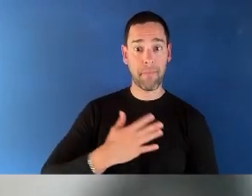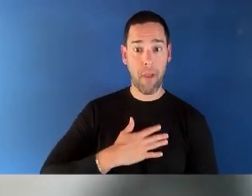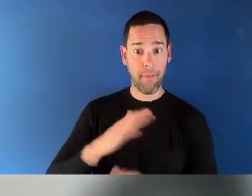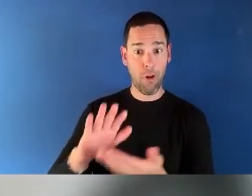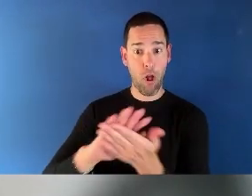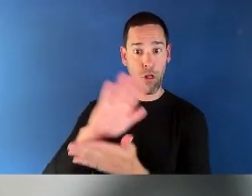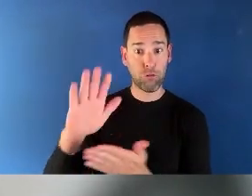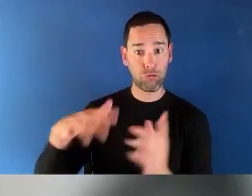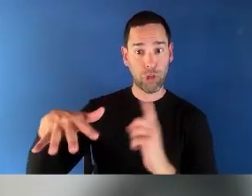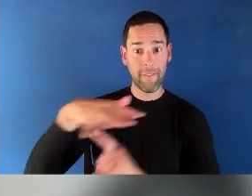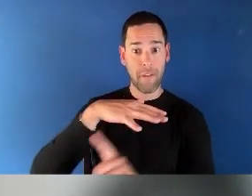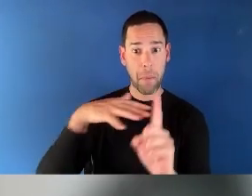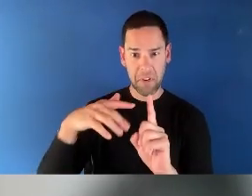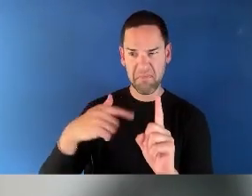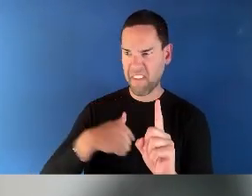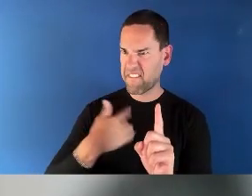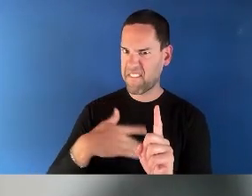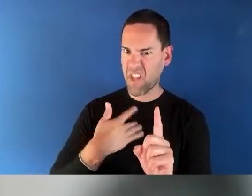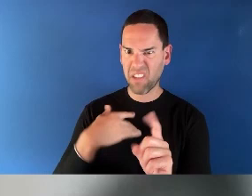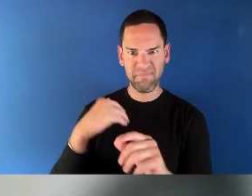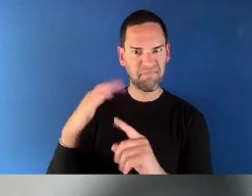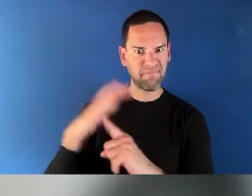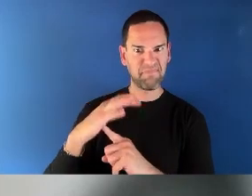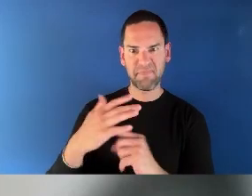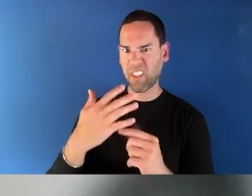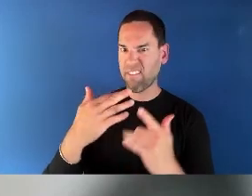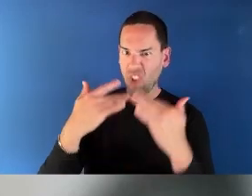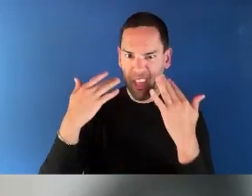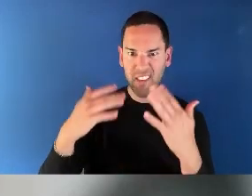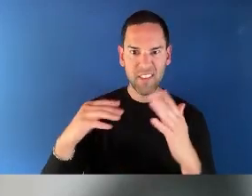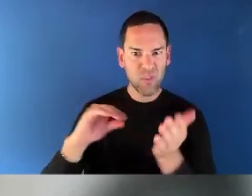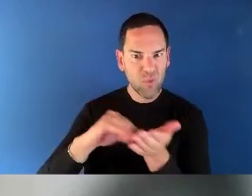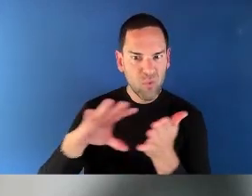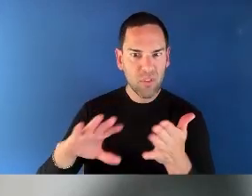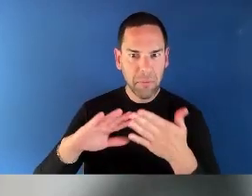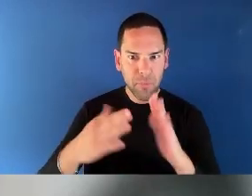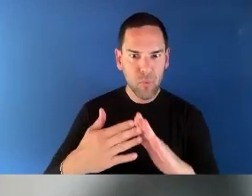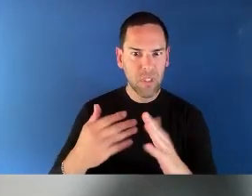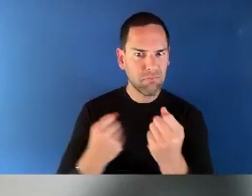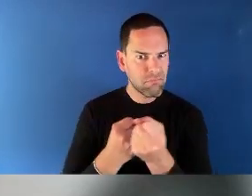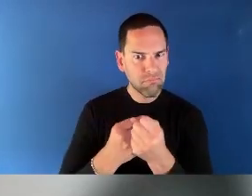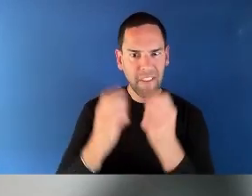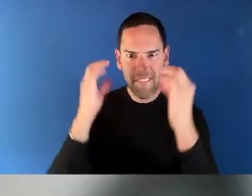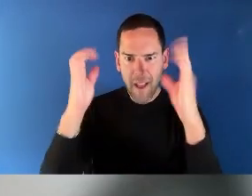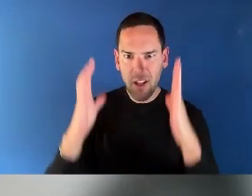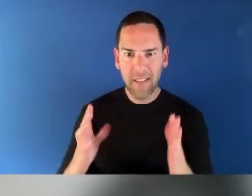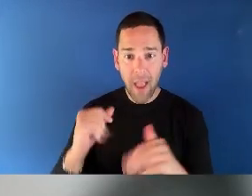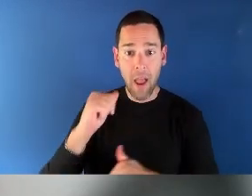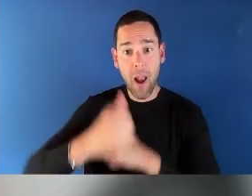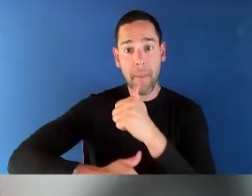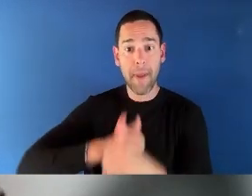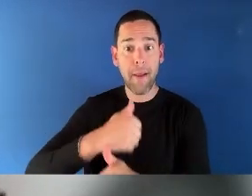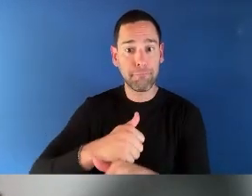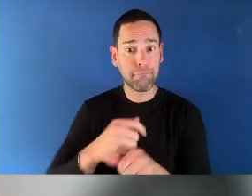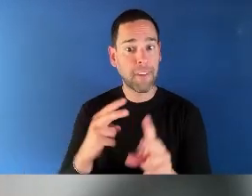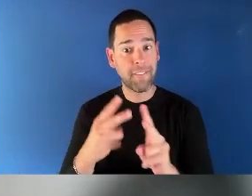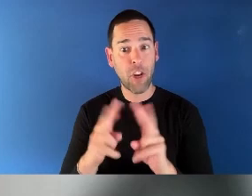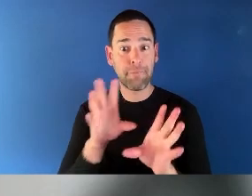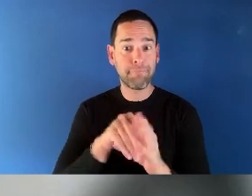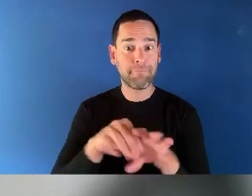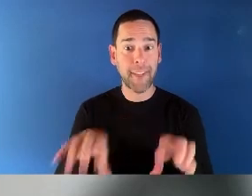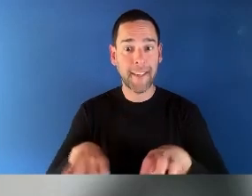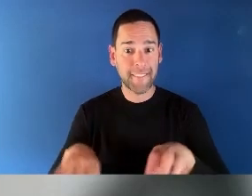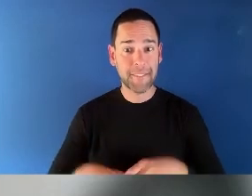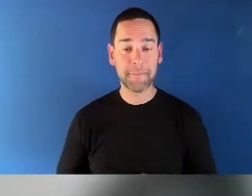really friendly student community, really supportive faculty, and really active alumni. Personally, I really like being